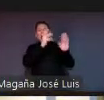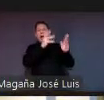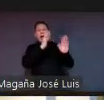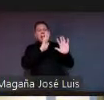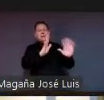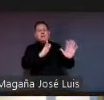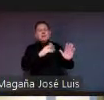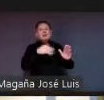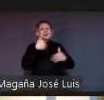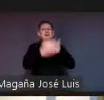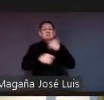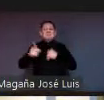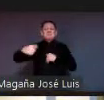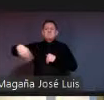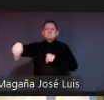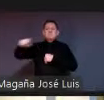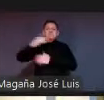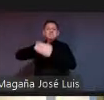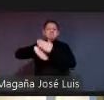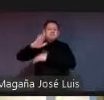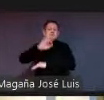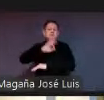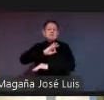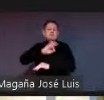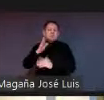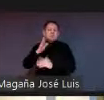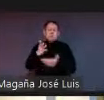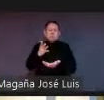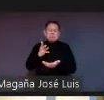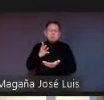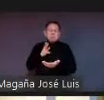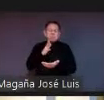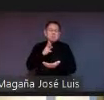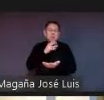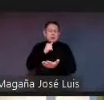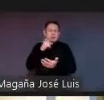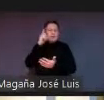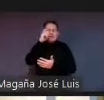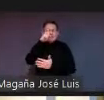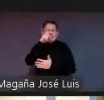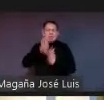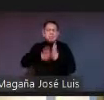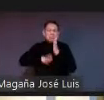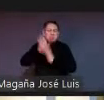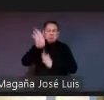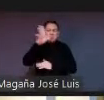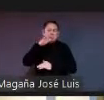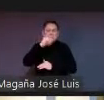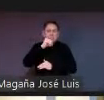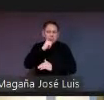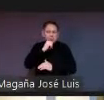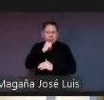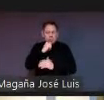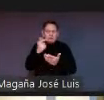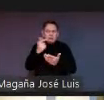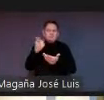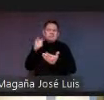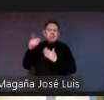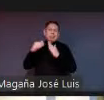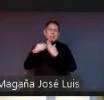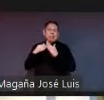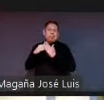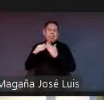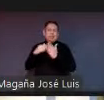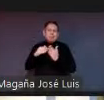not flexible limits such changes or limits the incorporation of curriculum changes that are